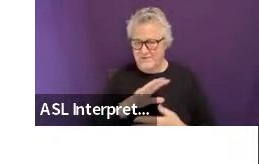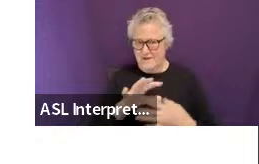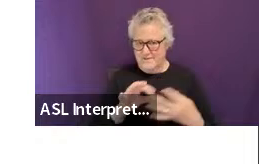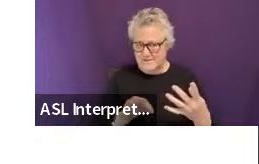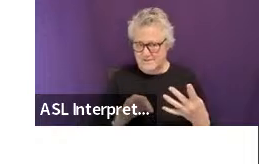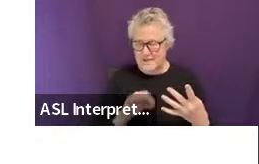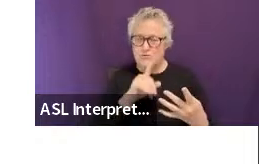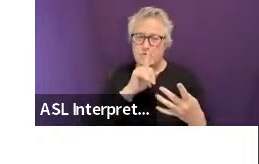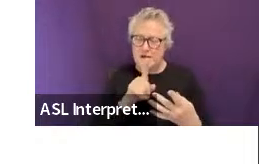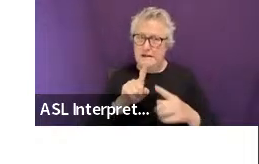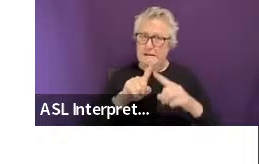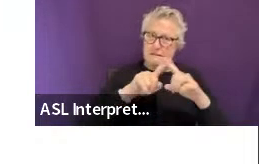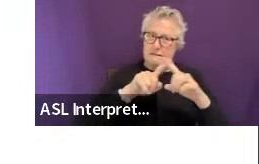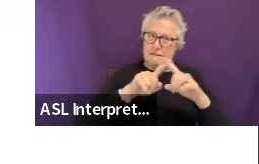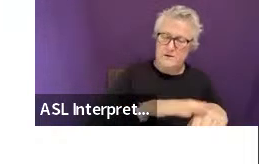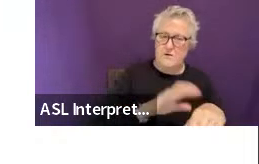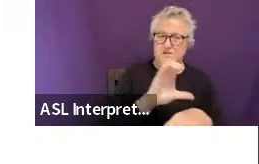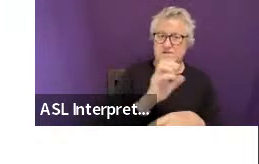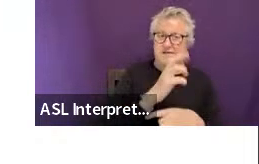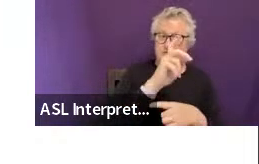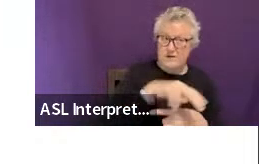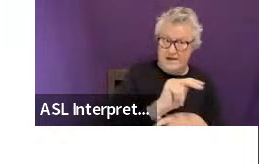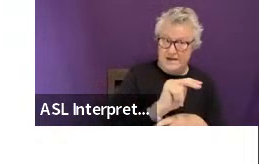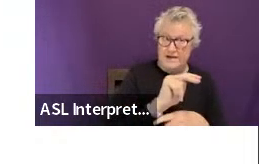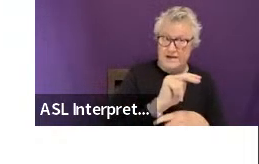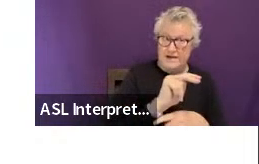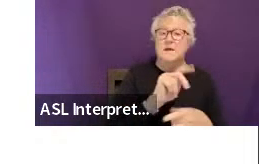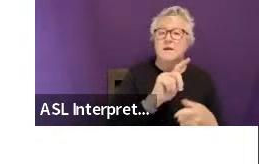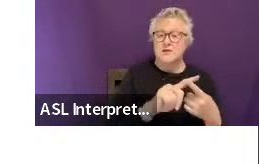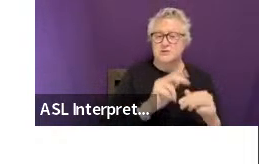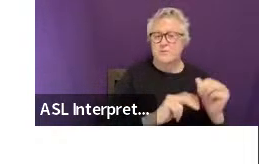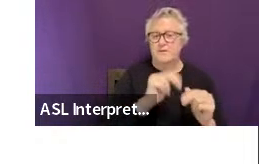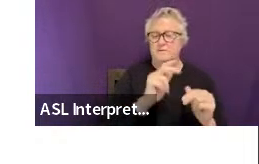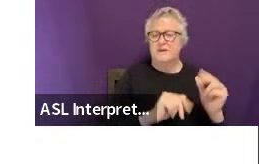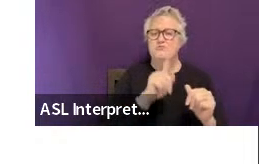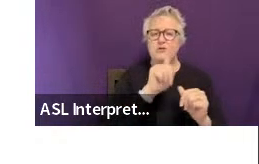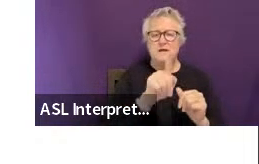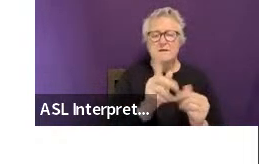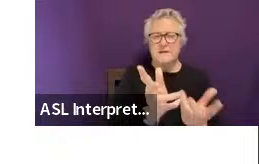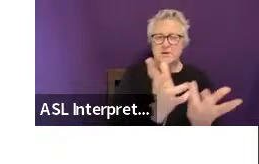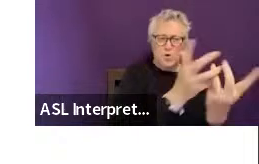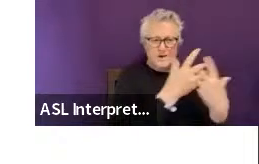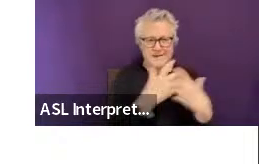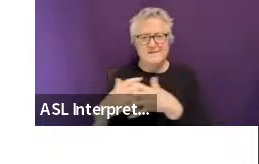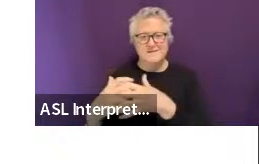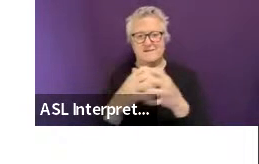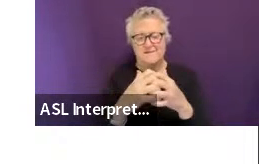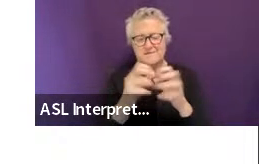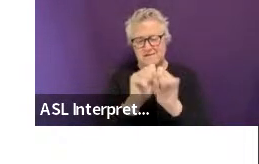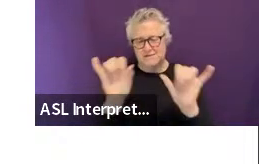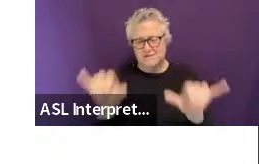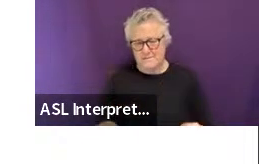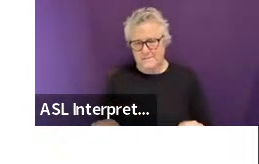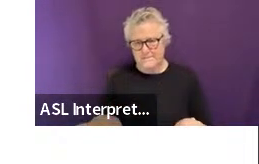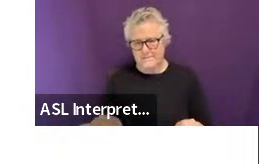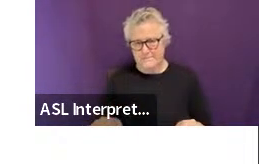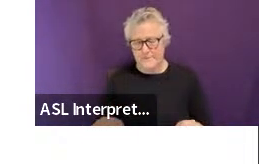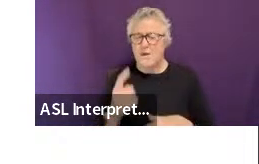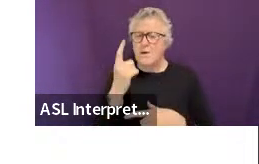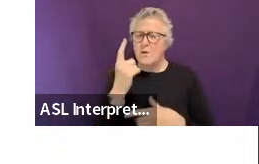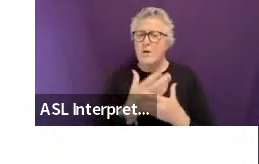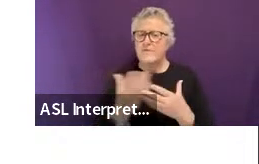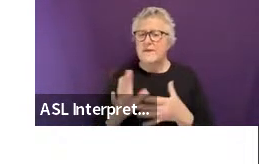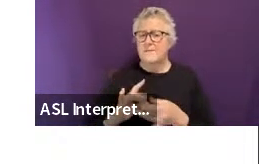of C-Tran to build a really cohesive system. One thing I mentioned a couple meetings ago,